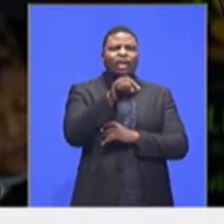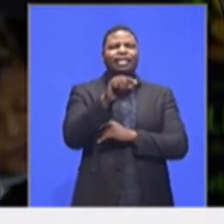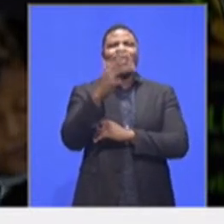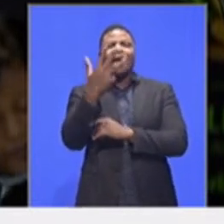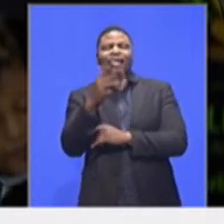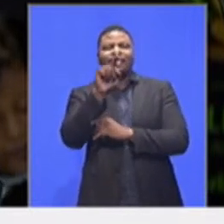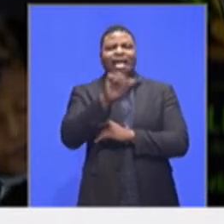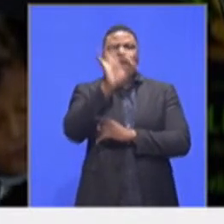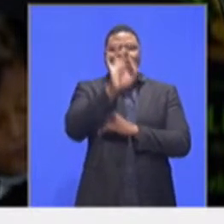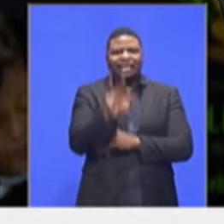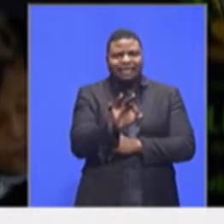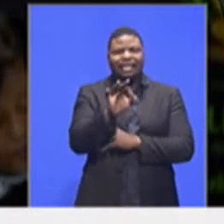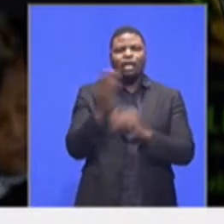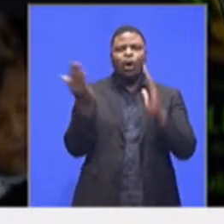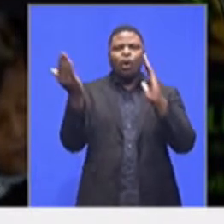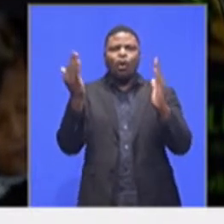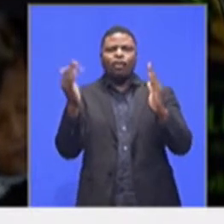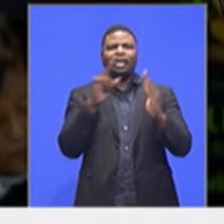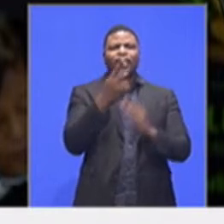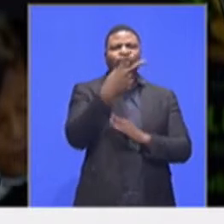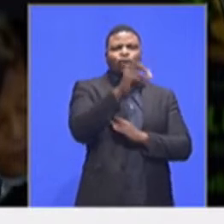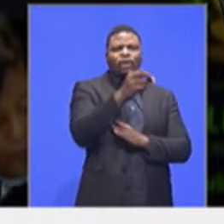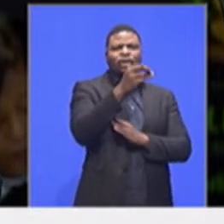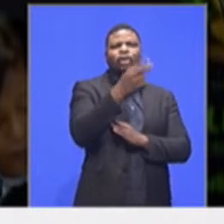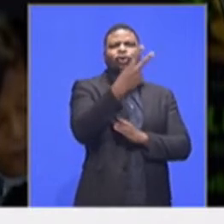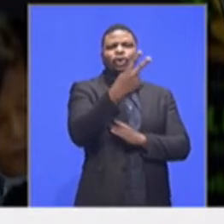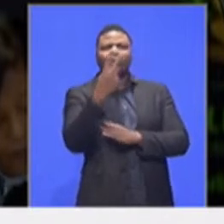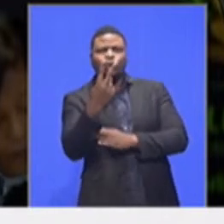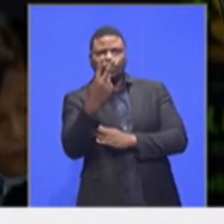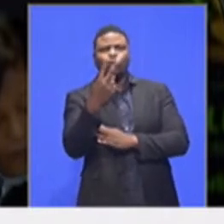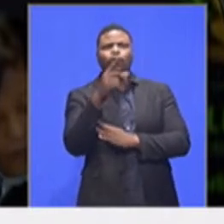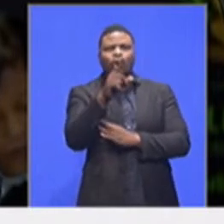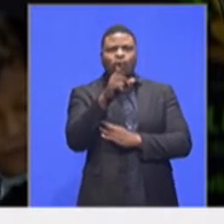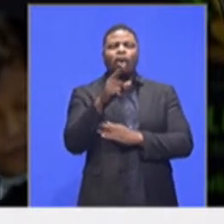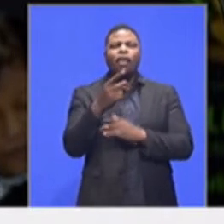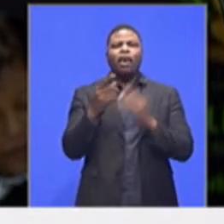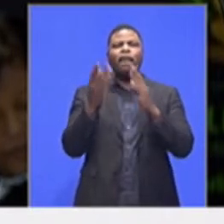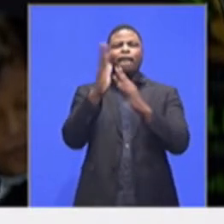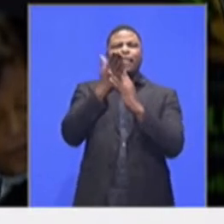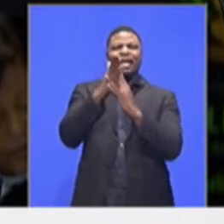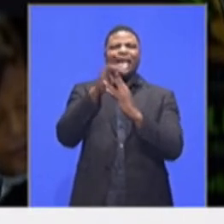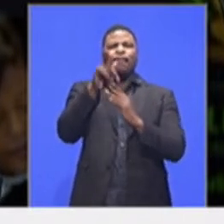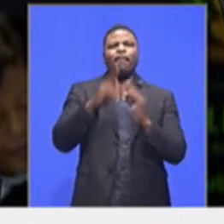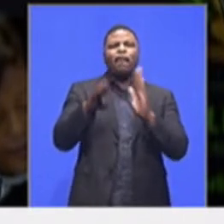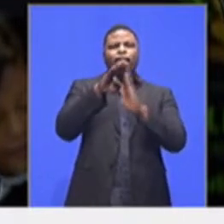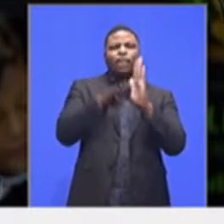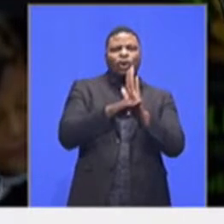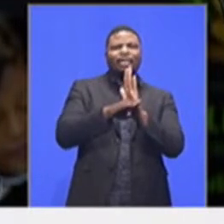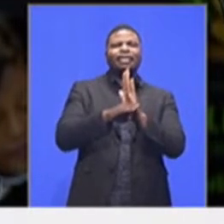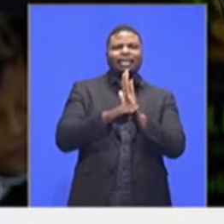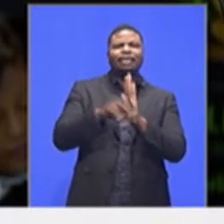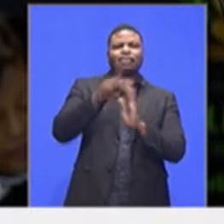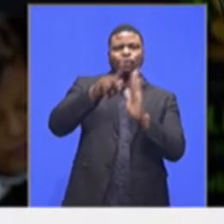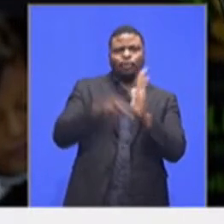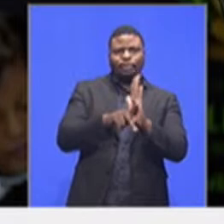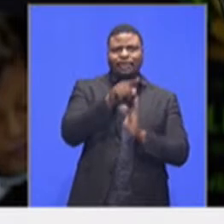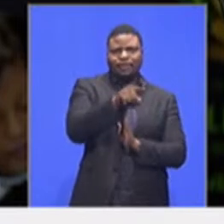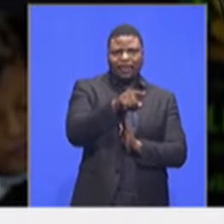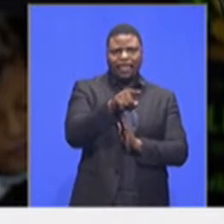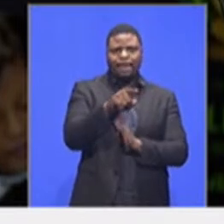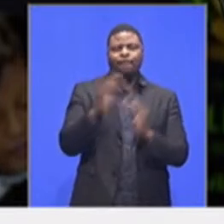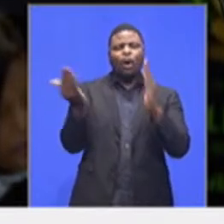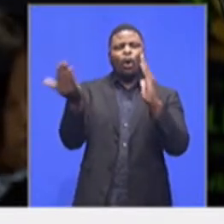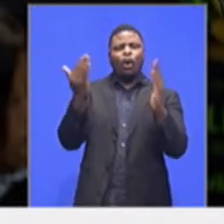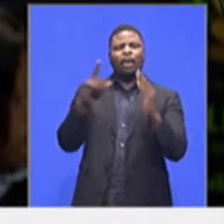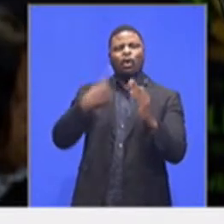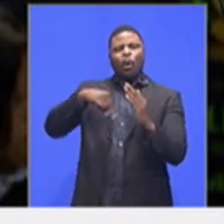projection in the 2022 medium-term budget policy statement, reflecting a better than expected outcome